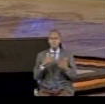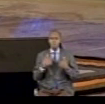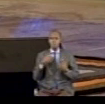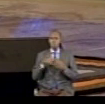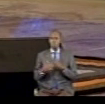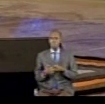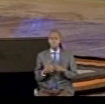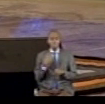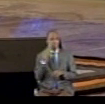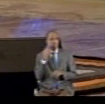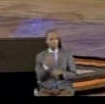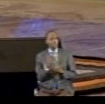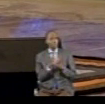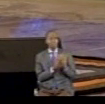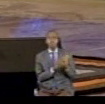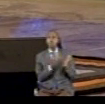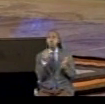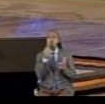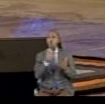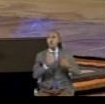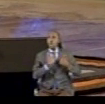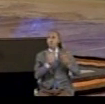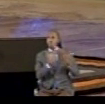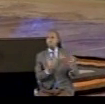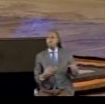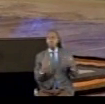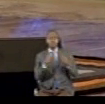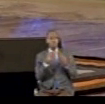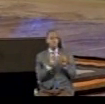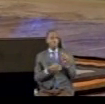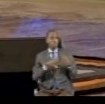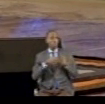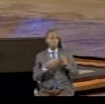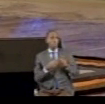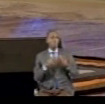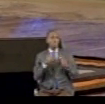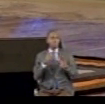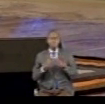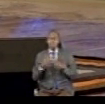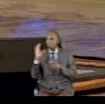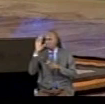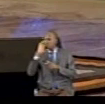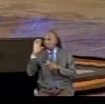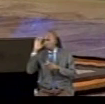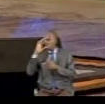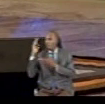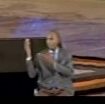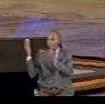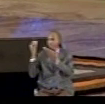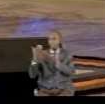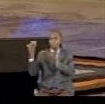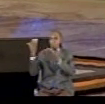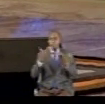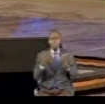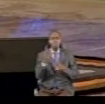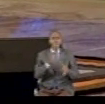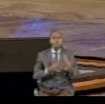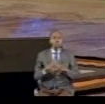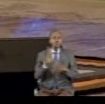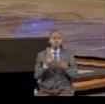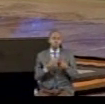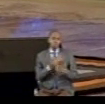every problem, they went forth and brought all the people to him because they